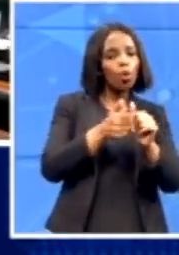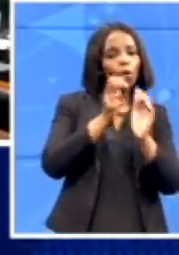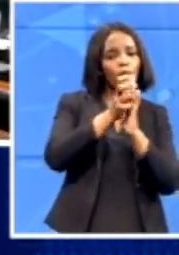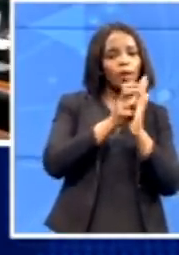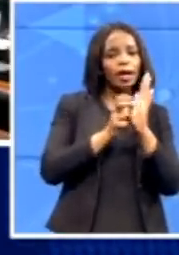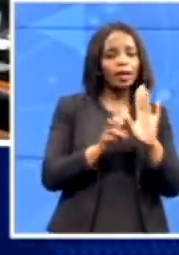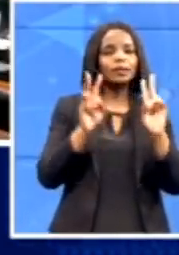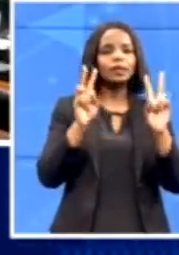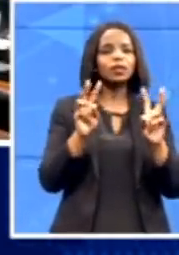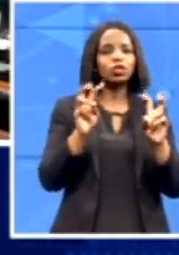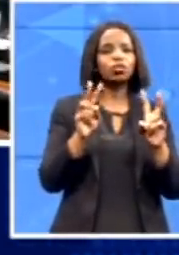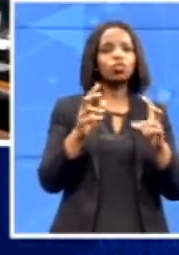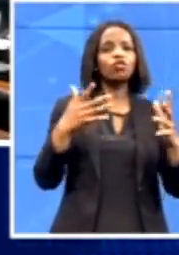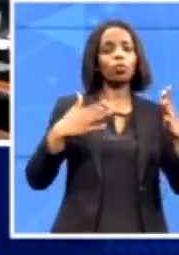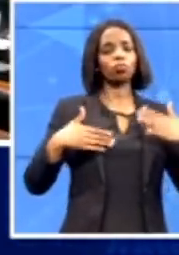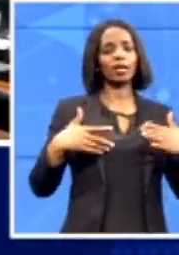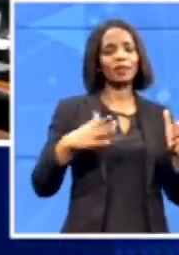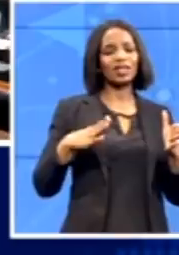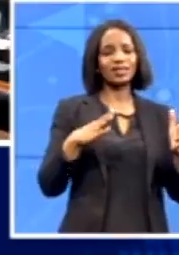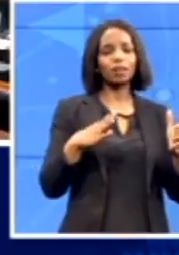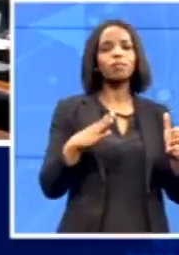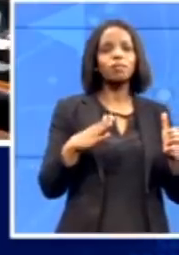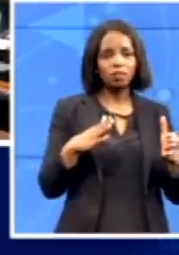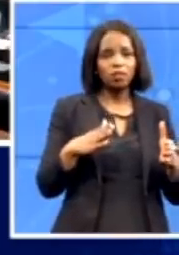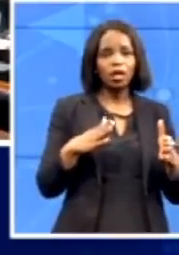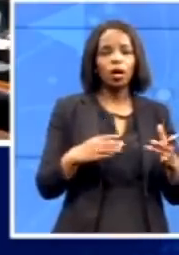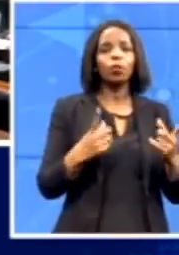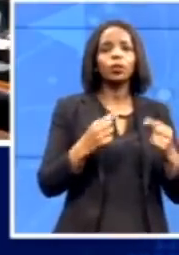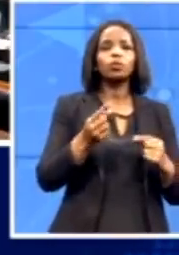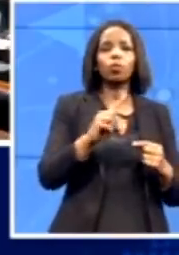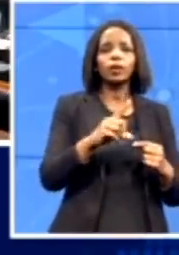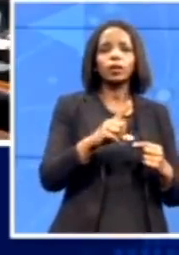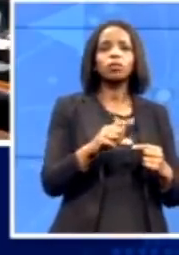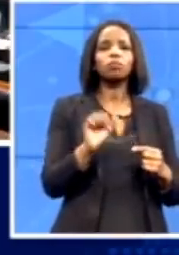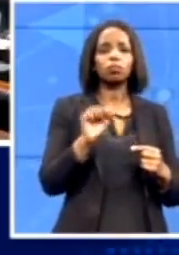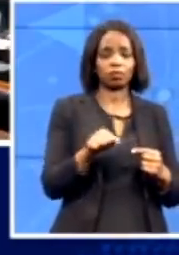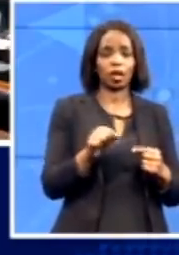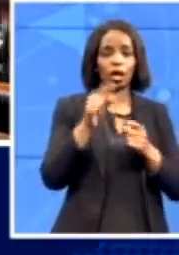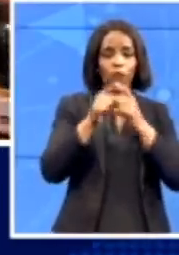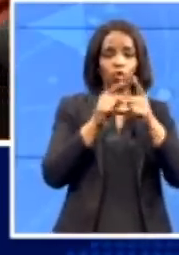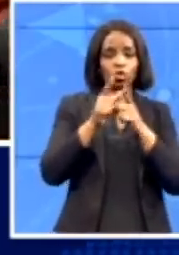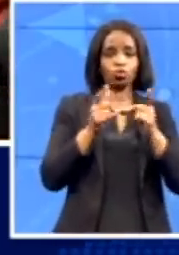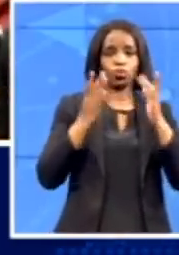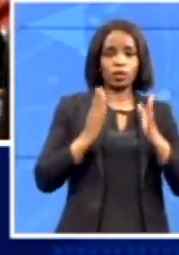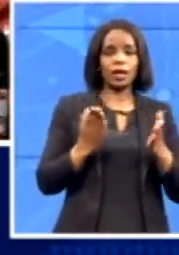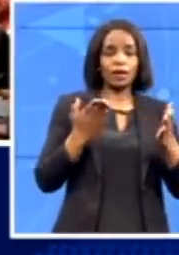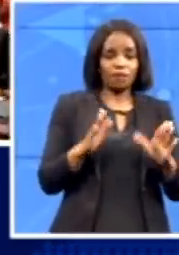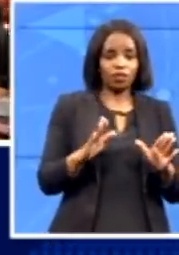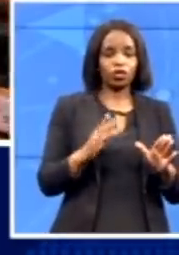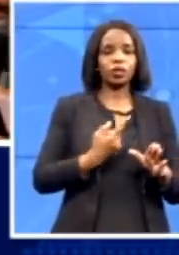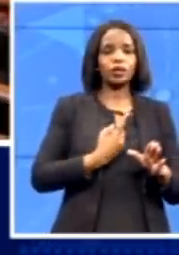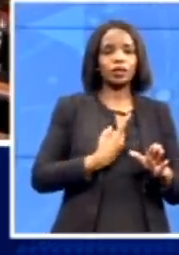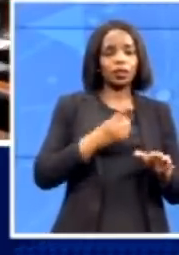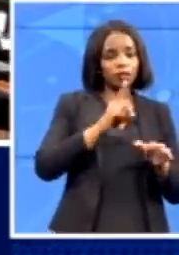say, due to the conduct of the prosecutor, they've rendered themselves, or they've stripped themselves of the title to prosecute, as